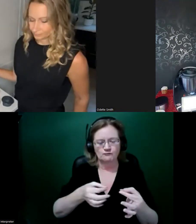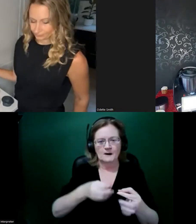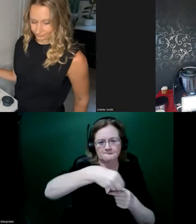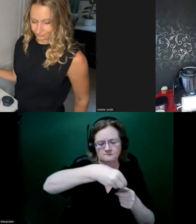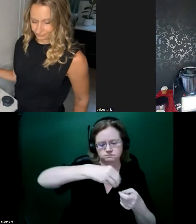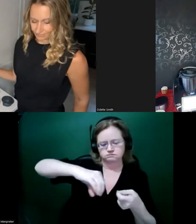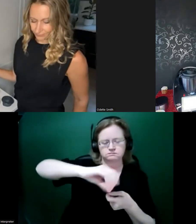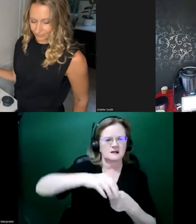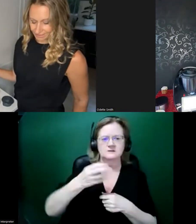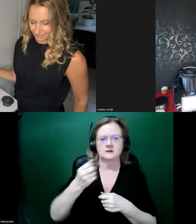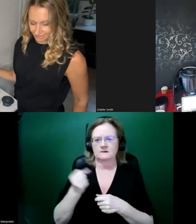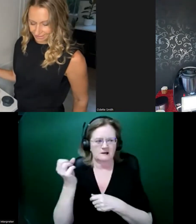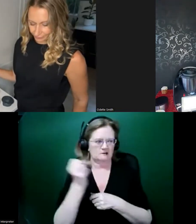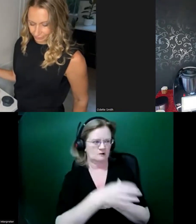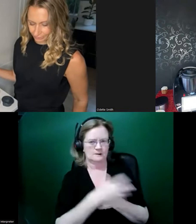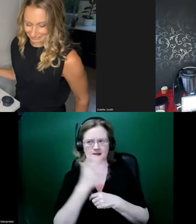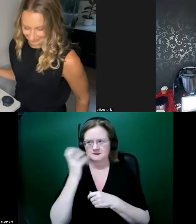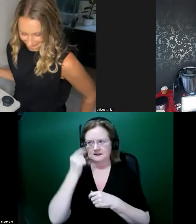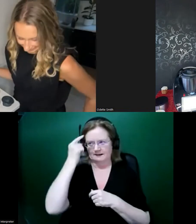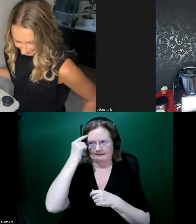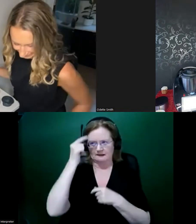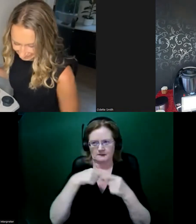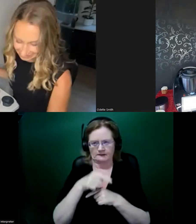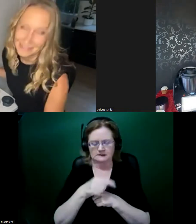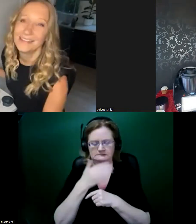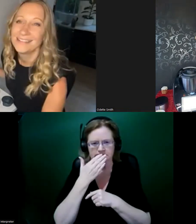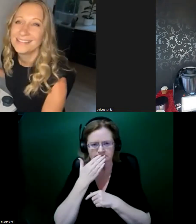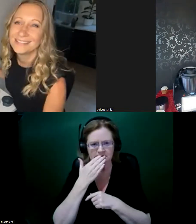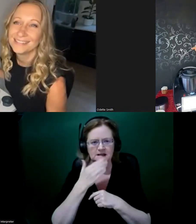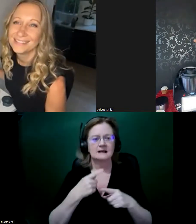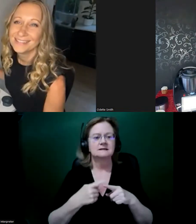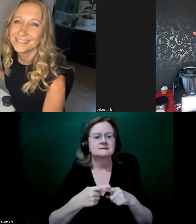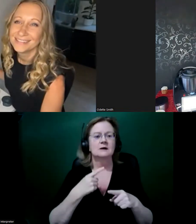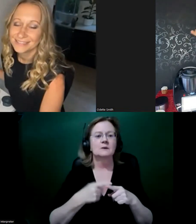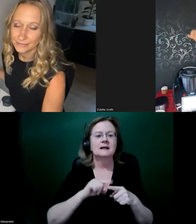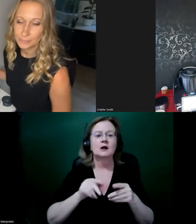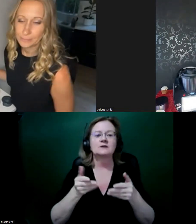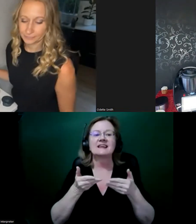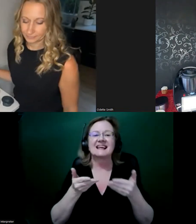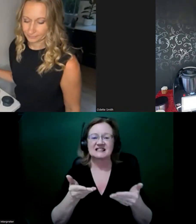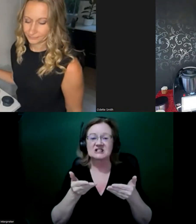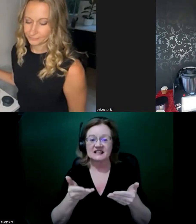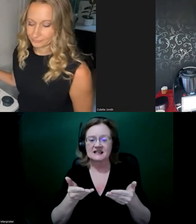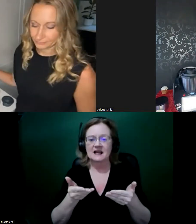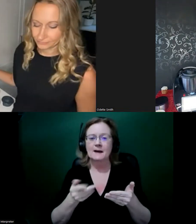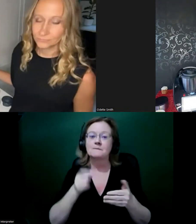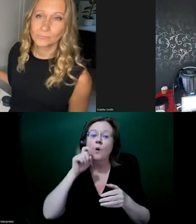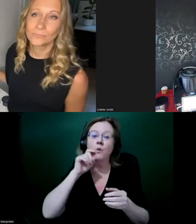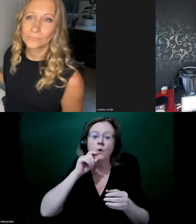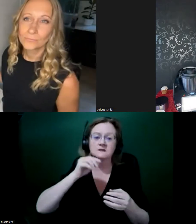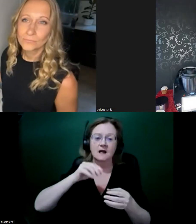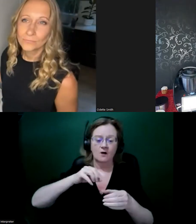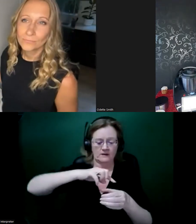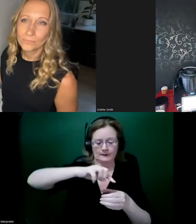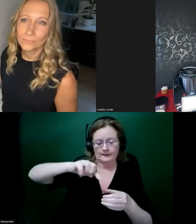lemon with me. I put them in the bin, didn't think ahead. And so what I'm going to do is I'm quickly going to take them into the kitchen, tiny little bit of water around the top of the glass,